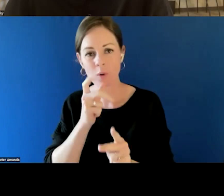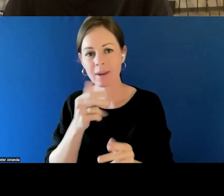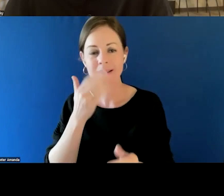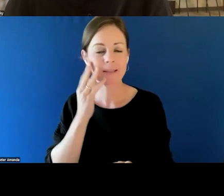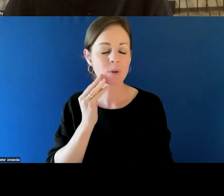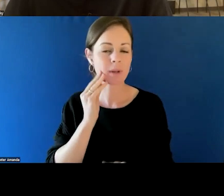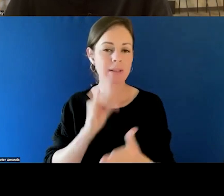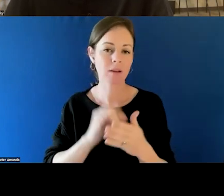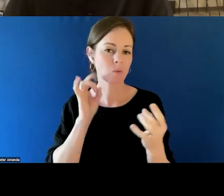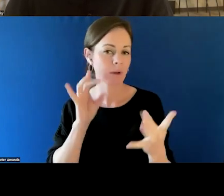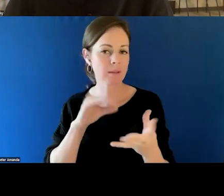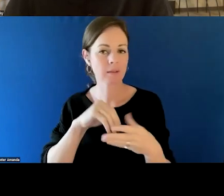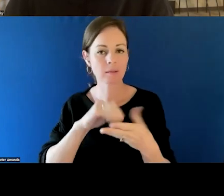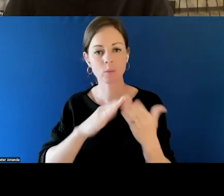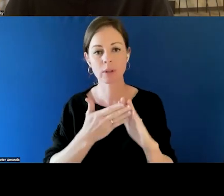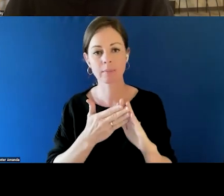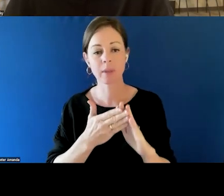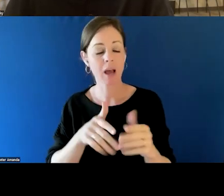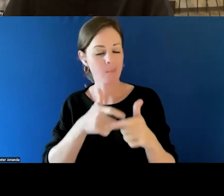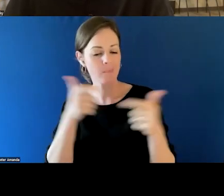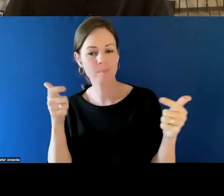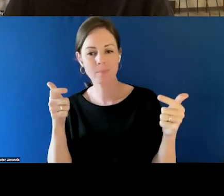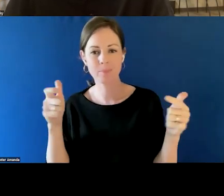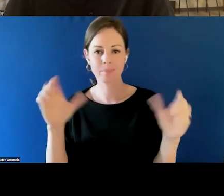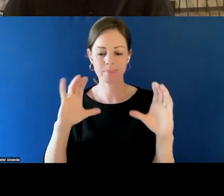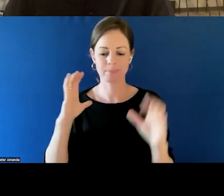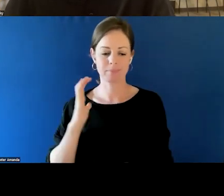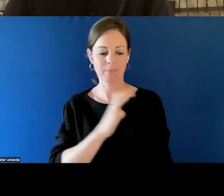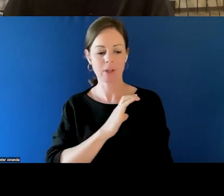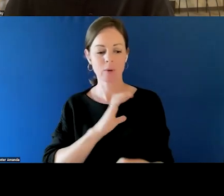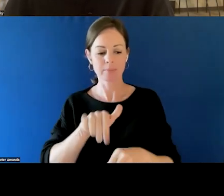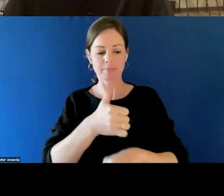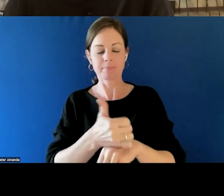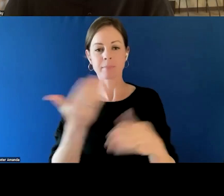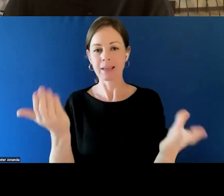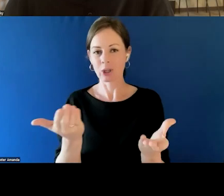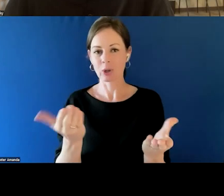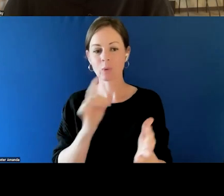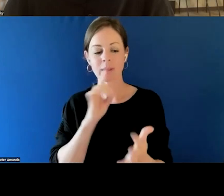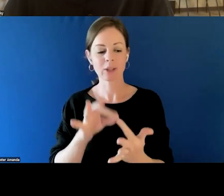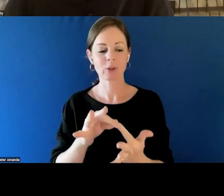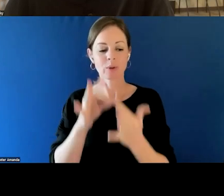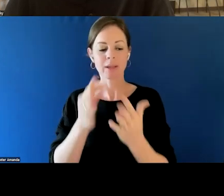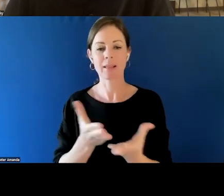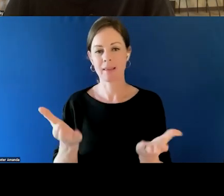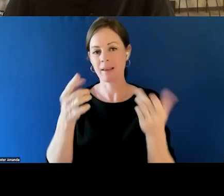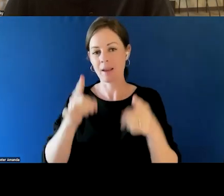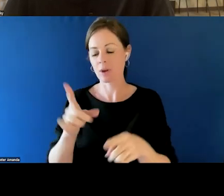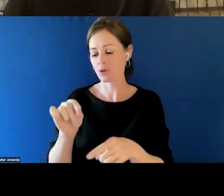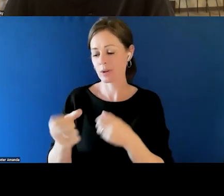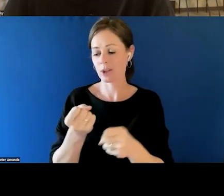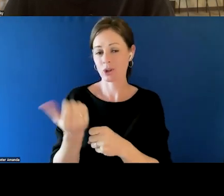in our community. A big committee was formed by our county here, and a very unique thing happened, especially for 20 years